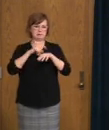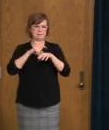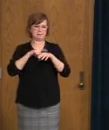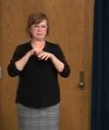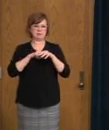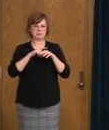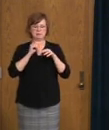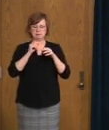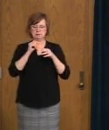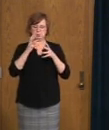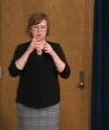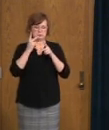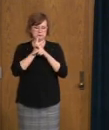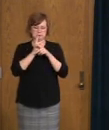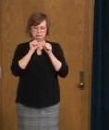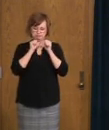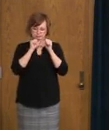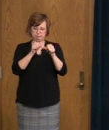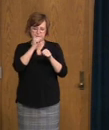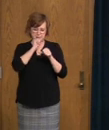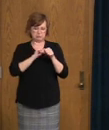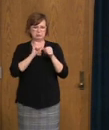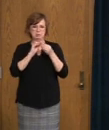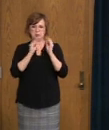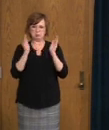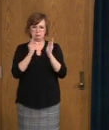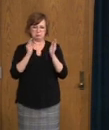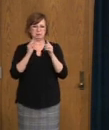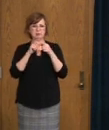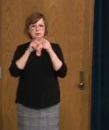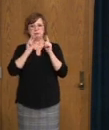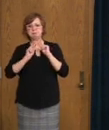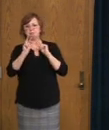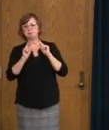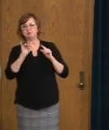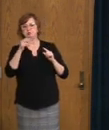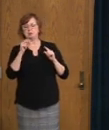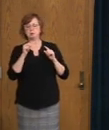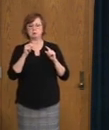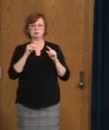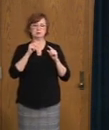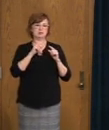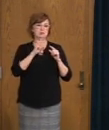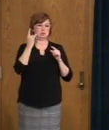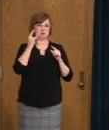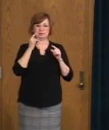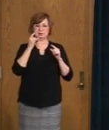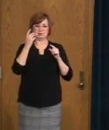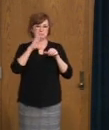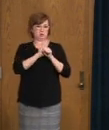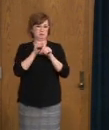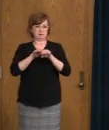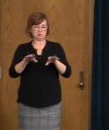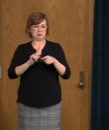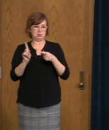to January. Obviously, deaths unfortunately are happening both in the community setting and in long-term care